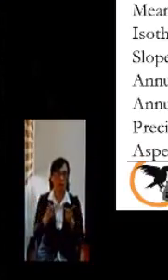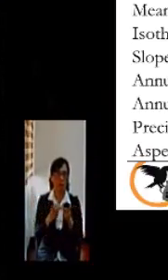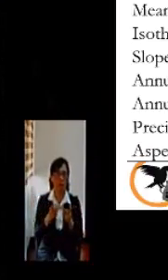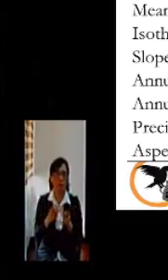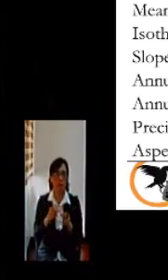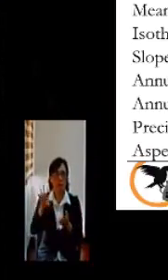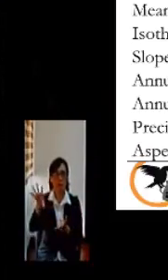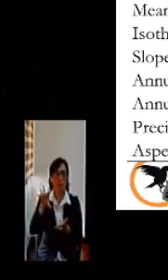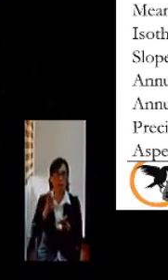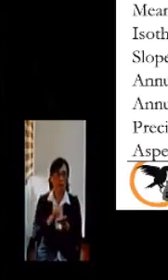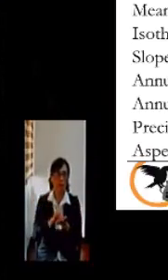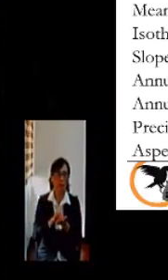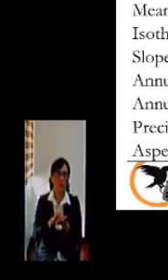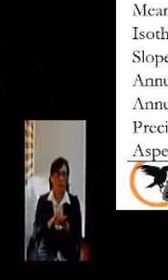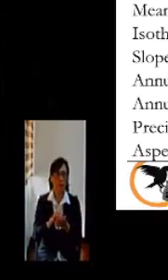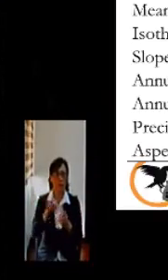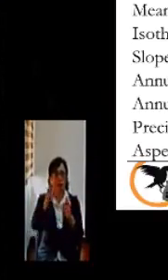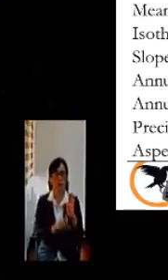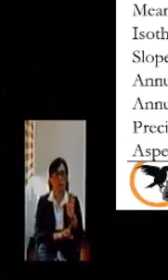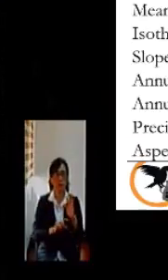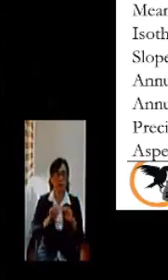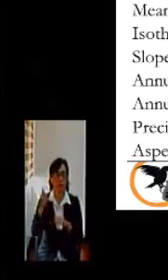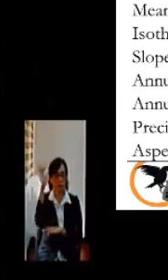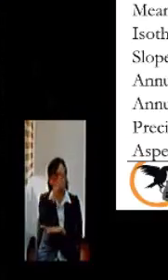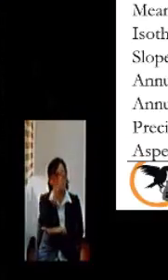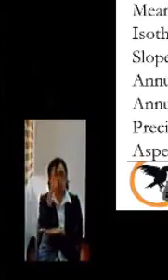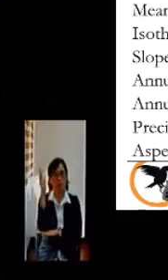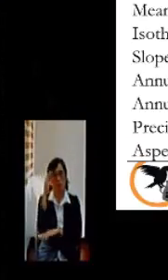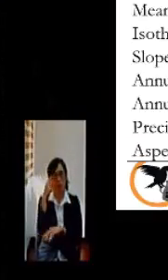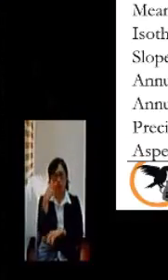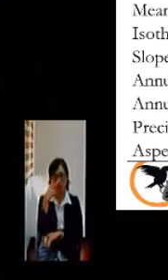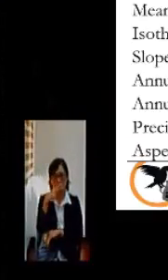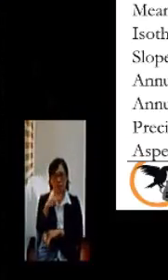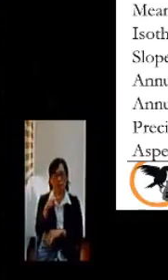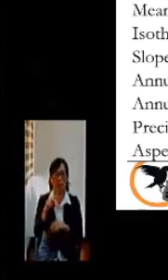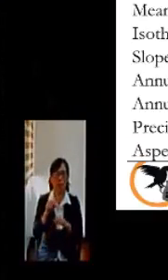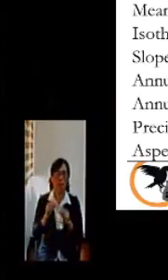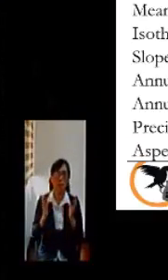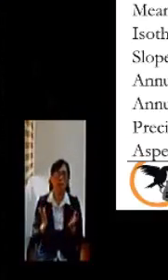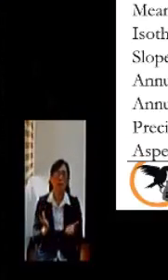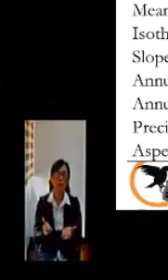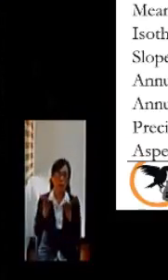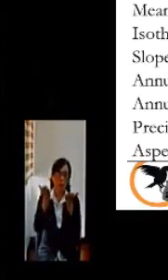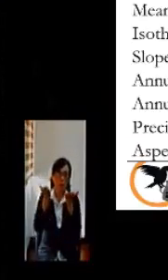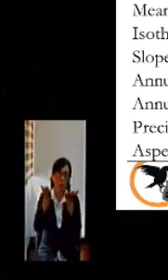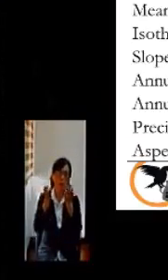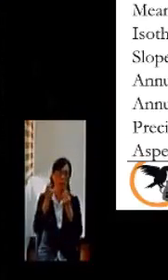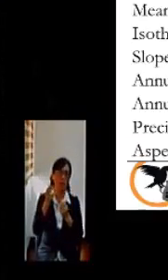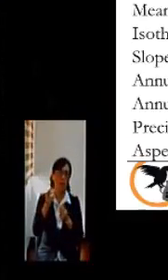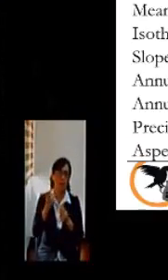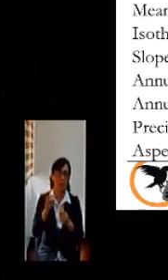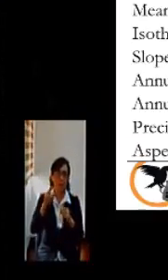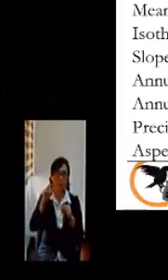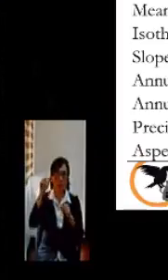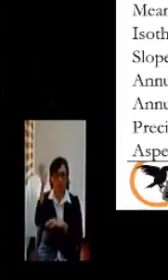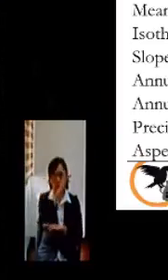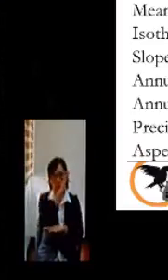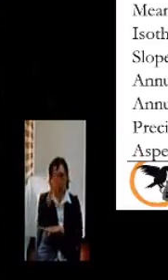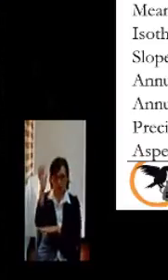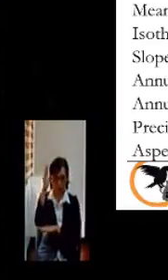of the lowland forest. So you're seeing species that are pushed upwards because most of the forests down